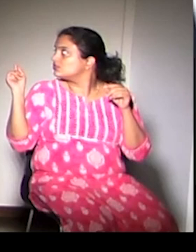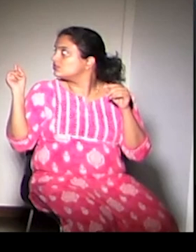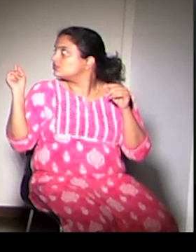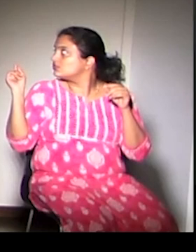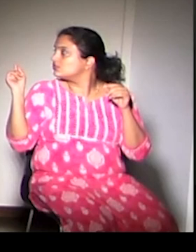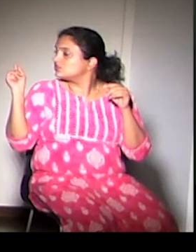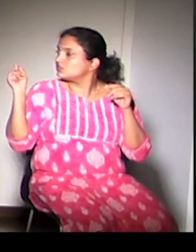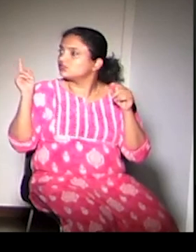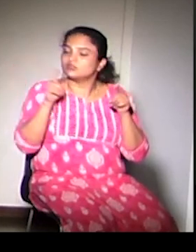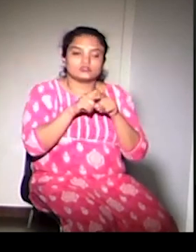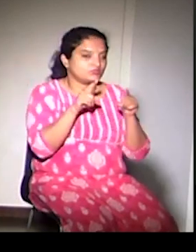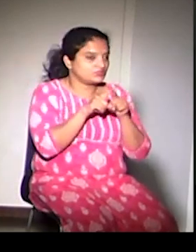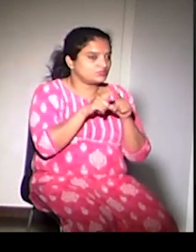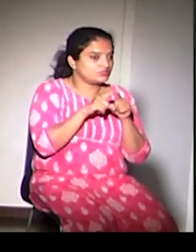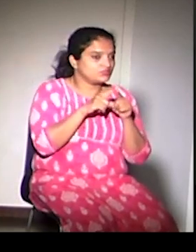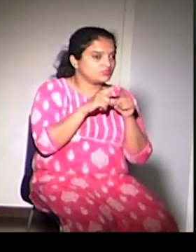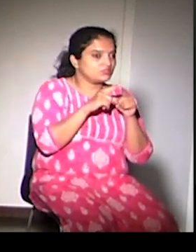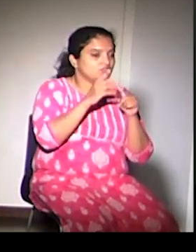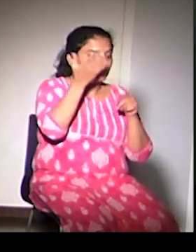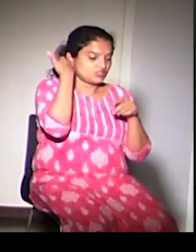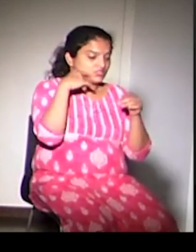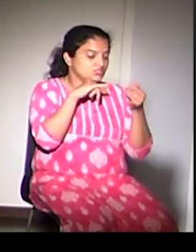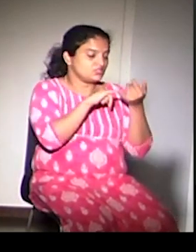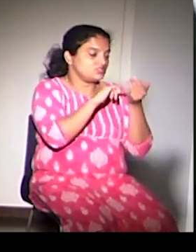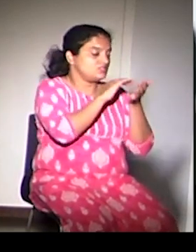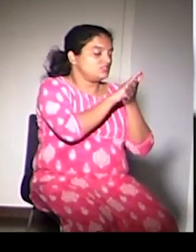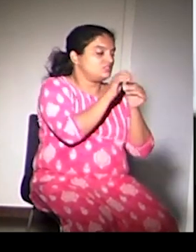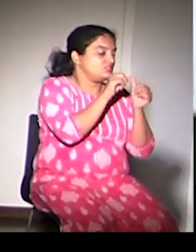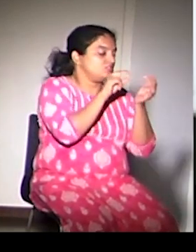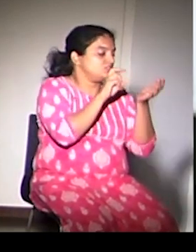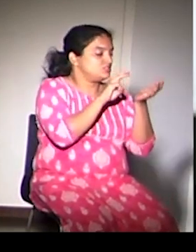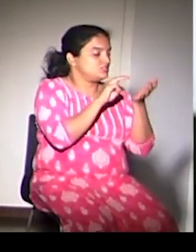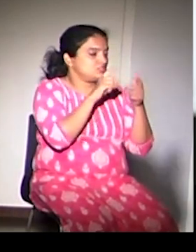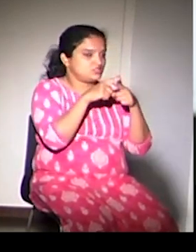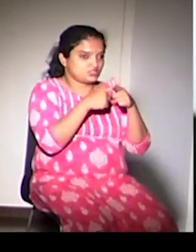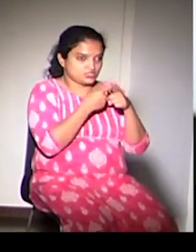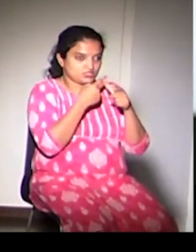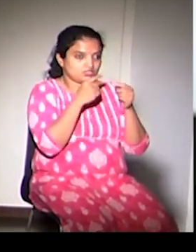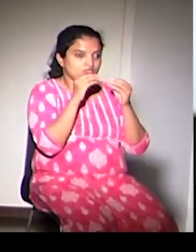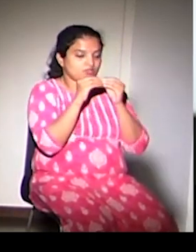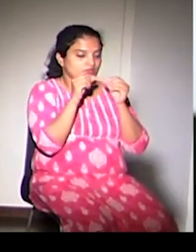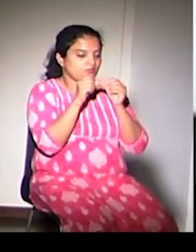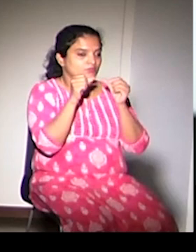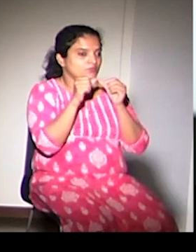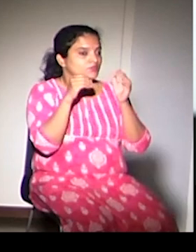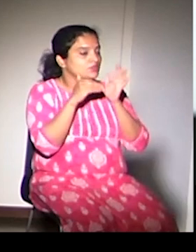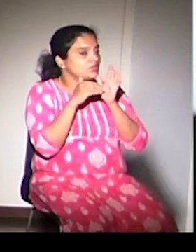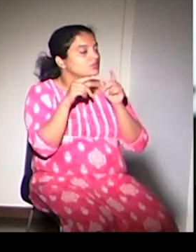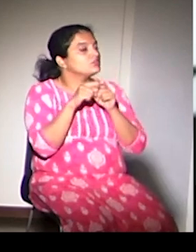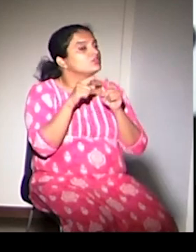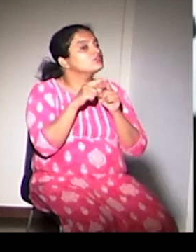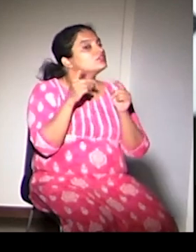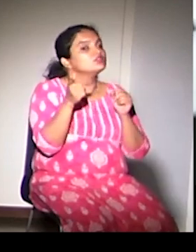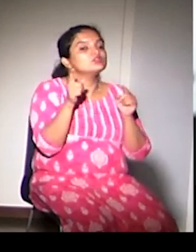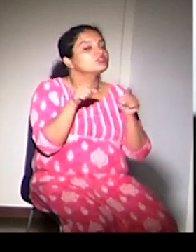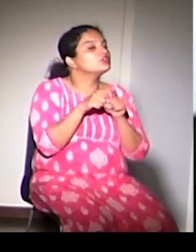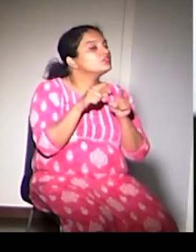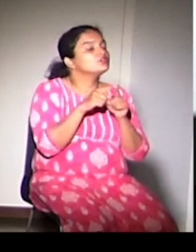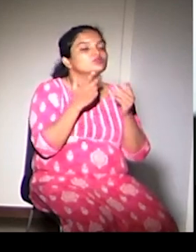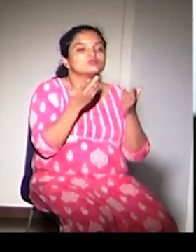from the shrine of Shahbaz Qalandar in Sewan, and the tiles are probably early 20th century, but still